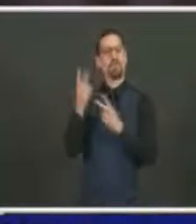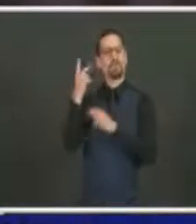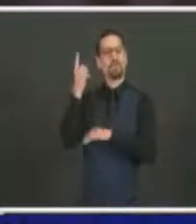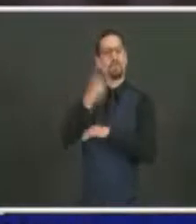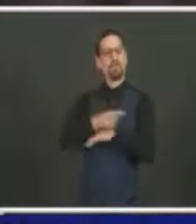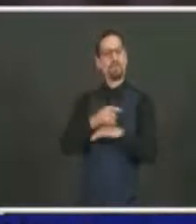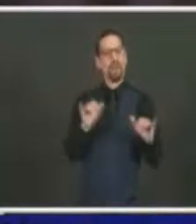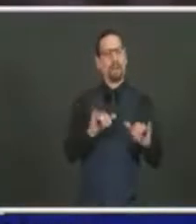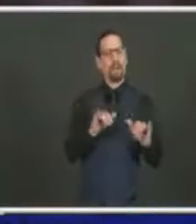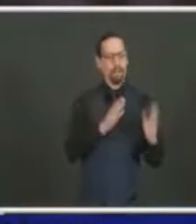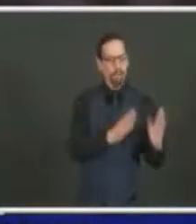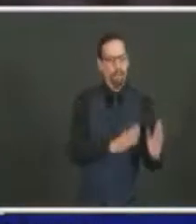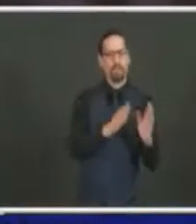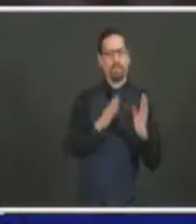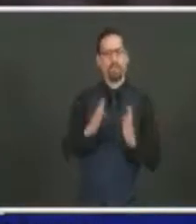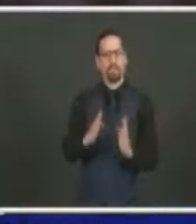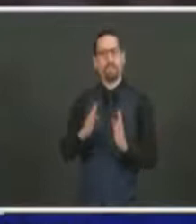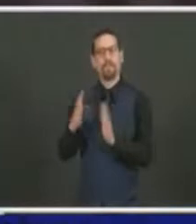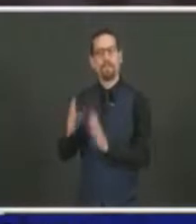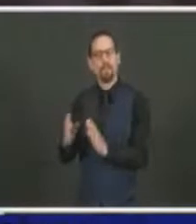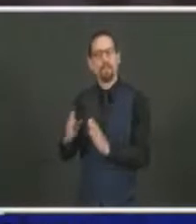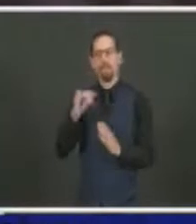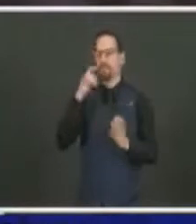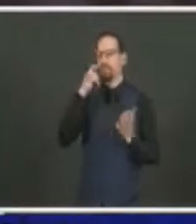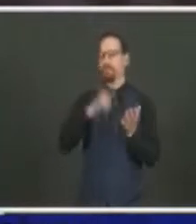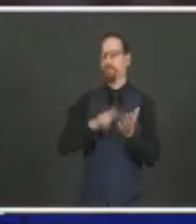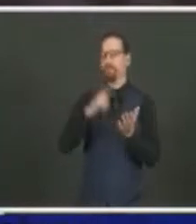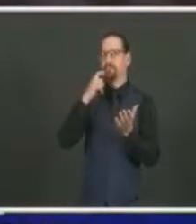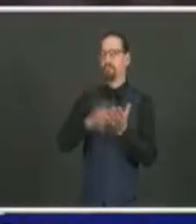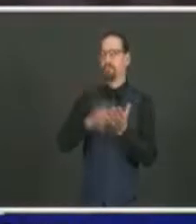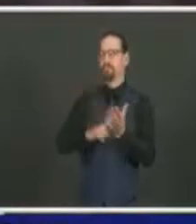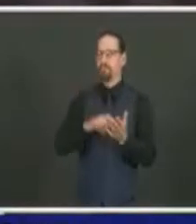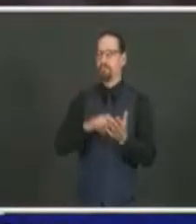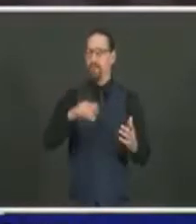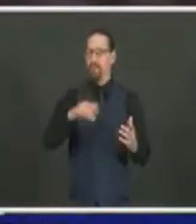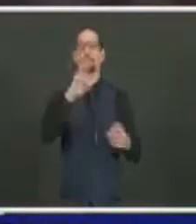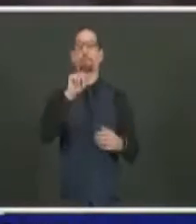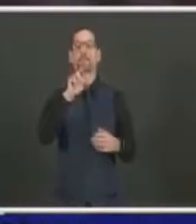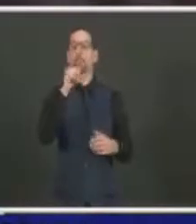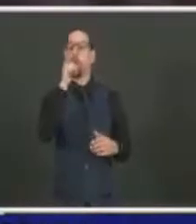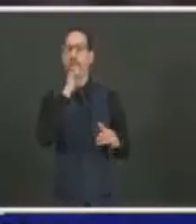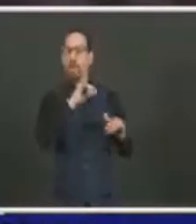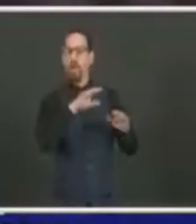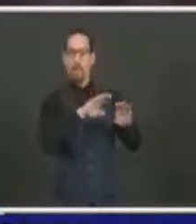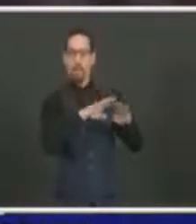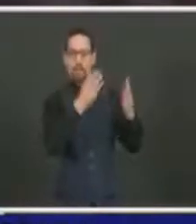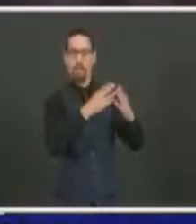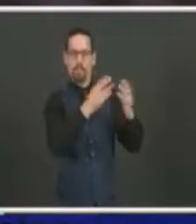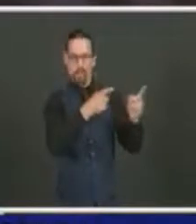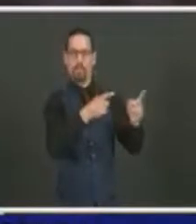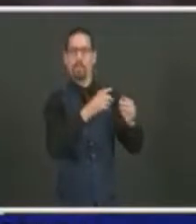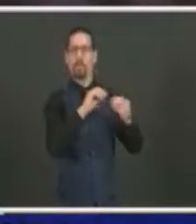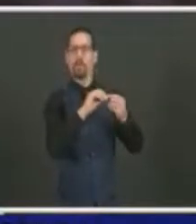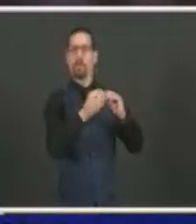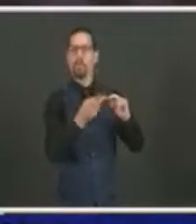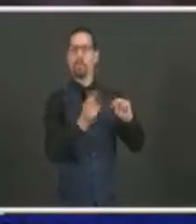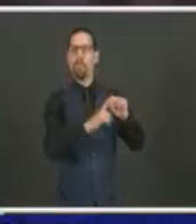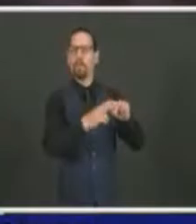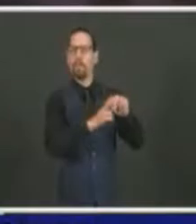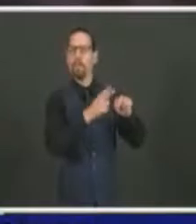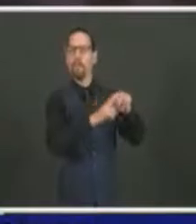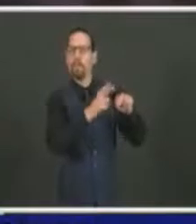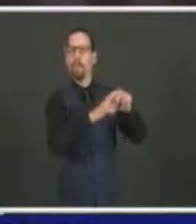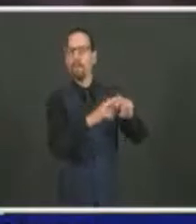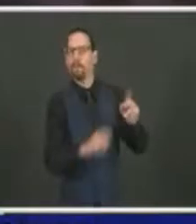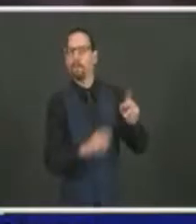bars. So I don't think any of this is I think, listen, I don't believe in like the false sense